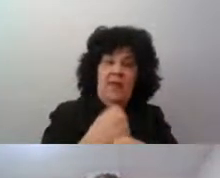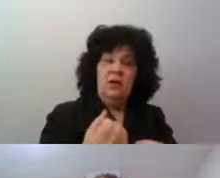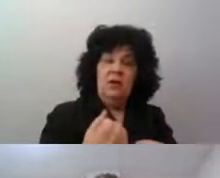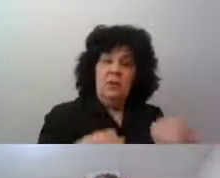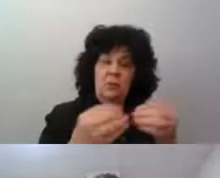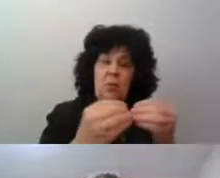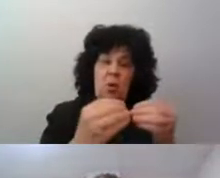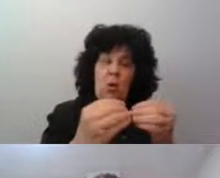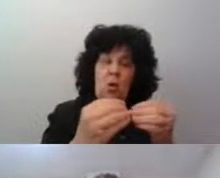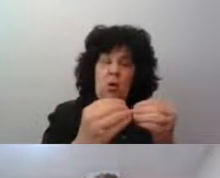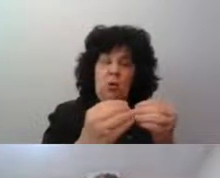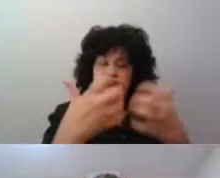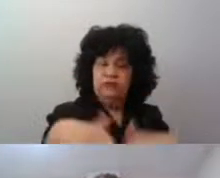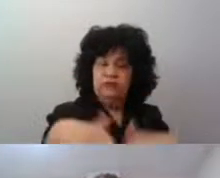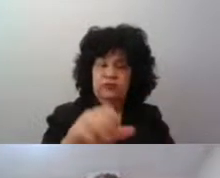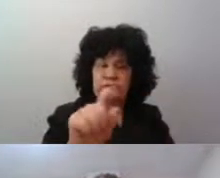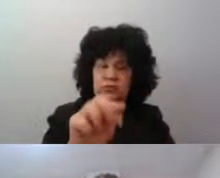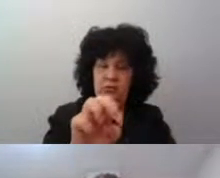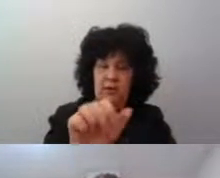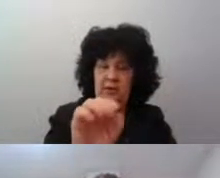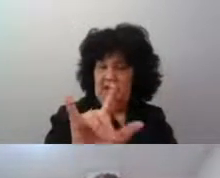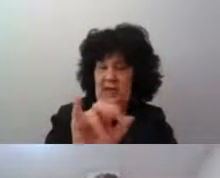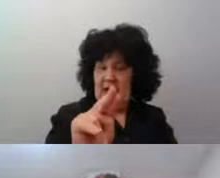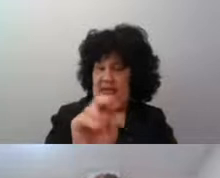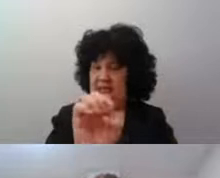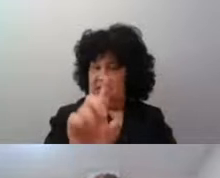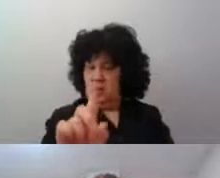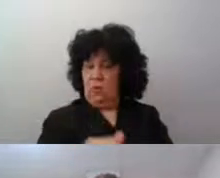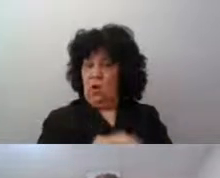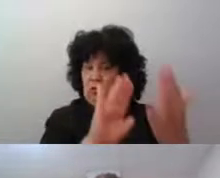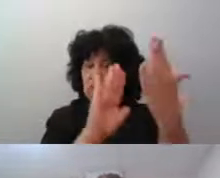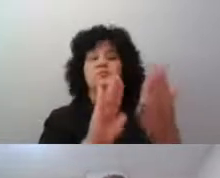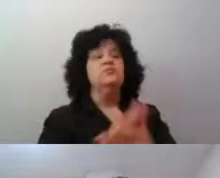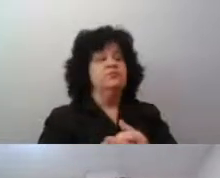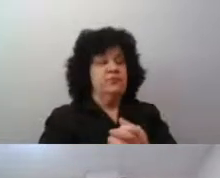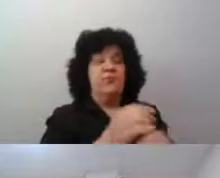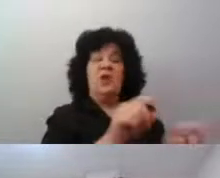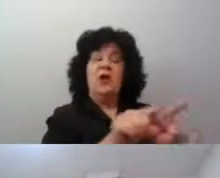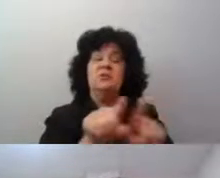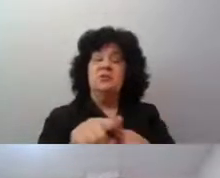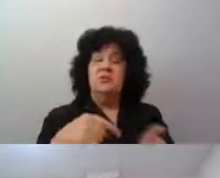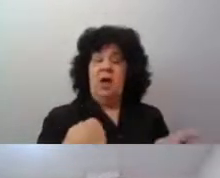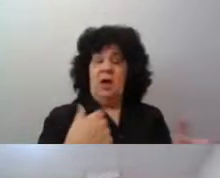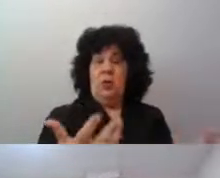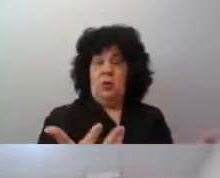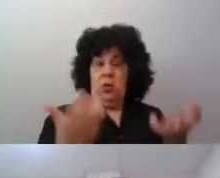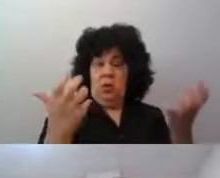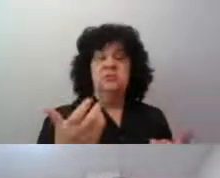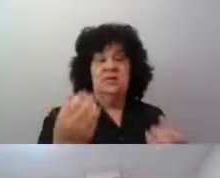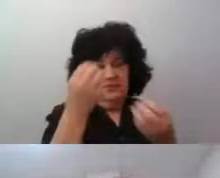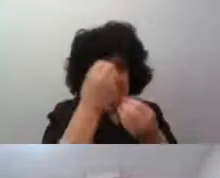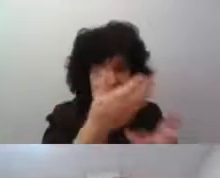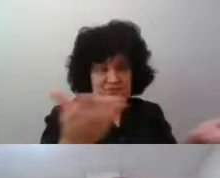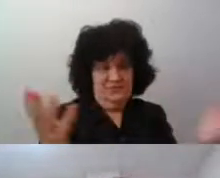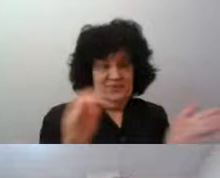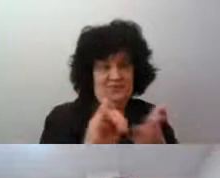streamlined multi-attribute approach there. And I did want to also flag that we're planning